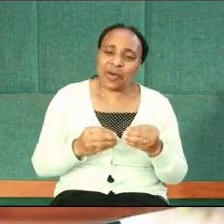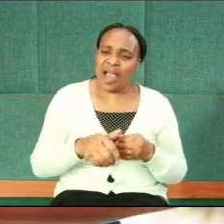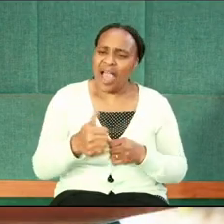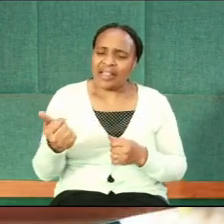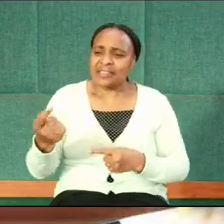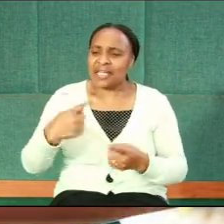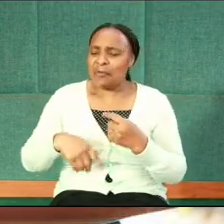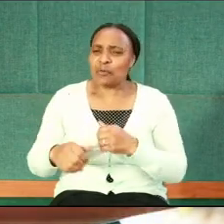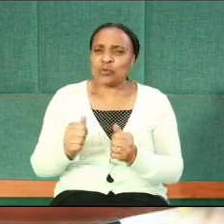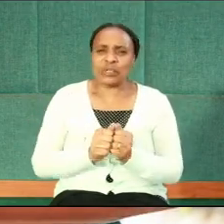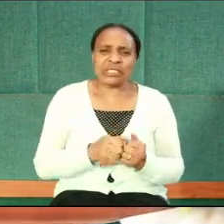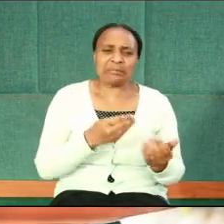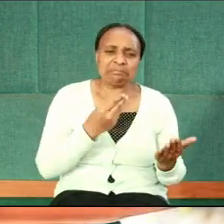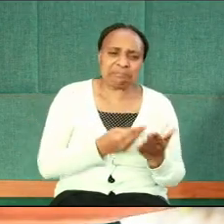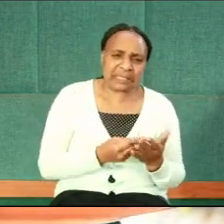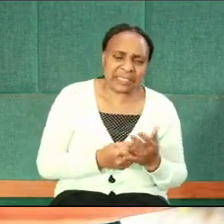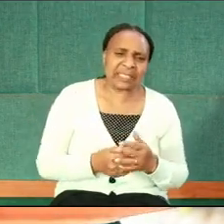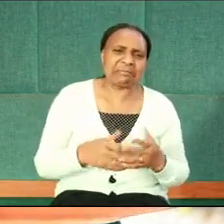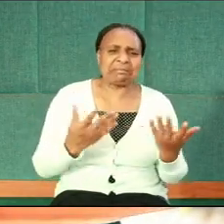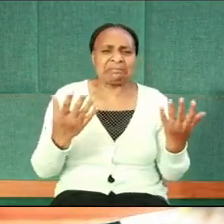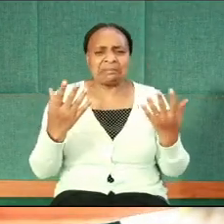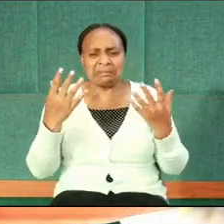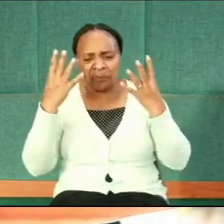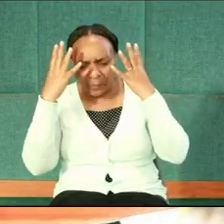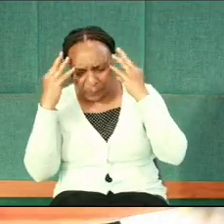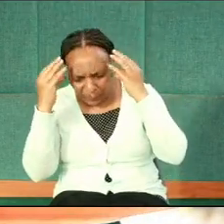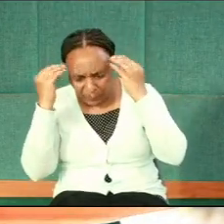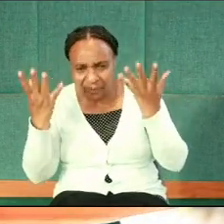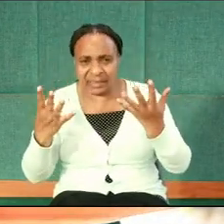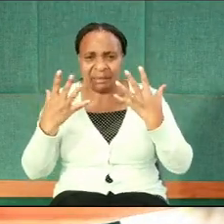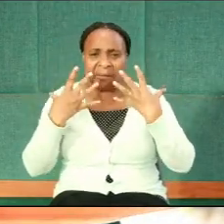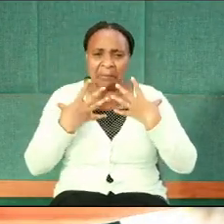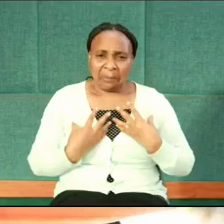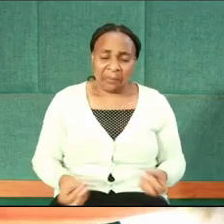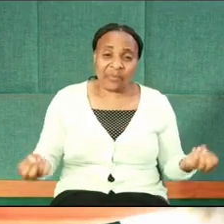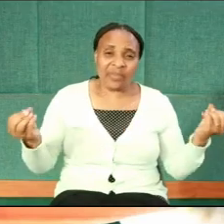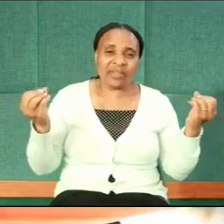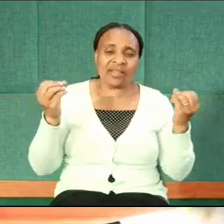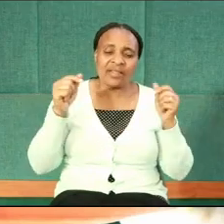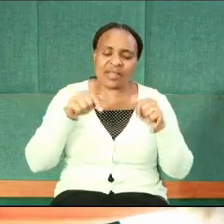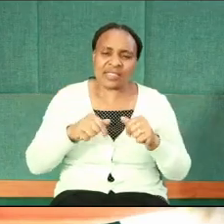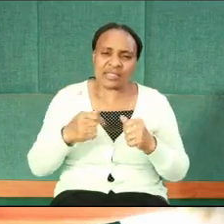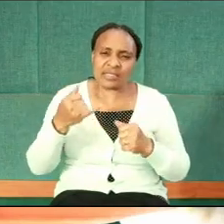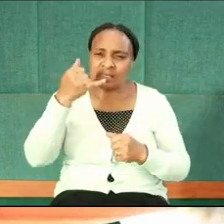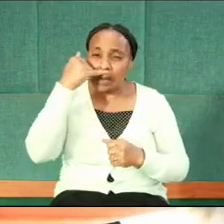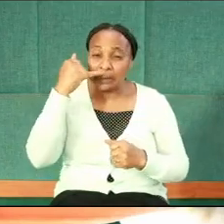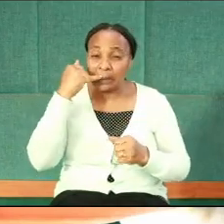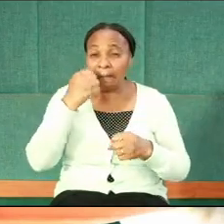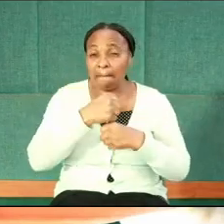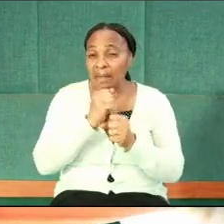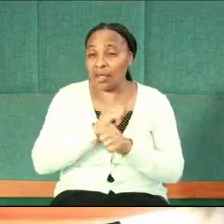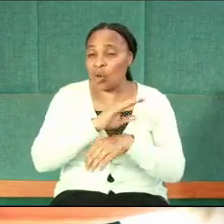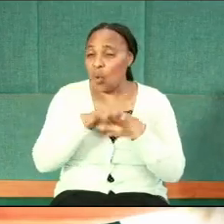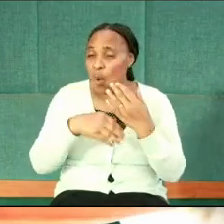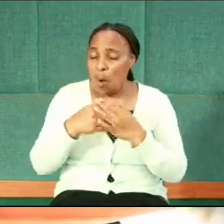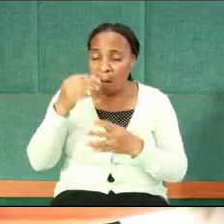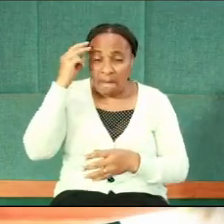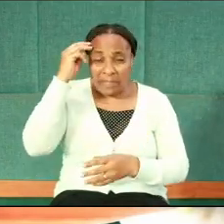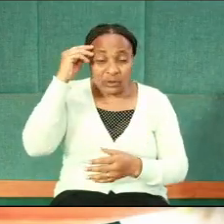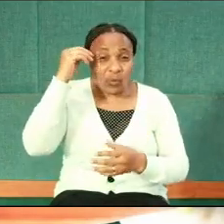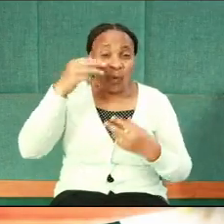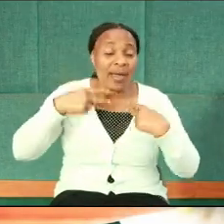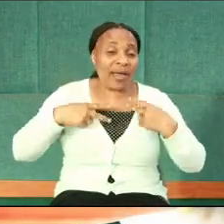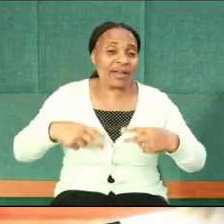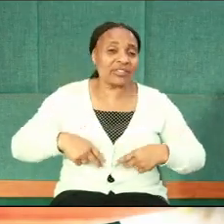with mania, others come with depression, everything. Substance abuse can cause all the mental health disorder,